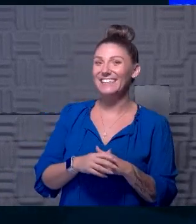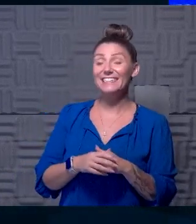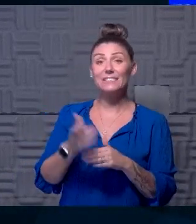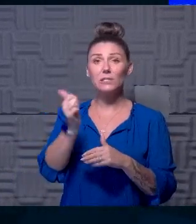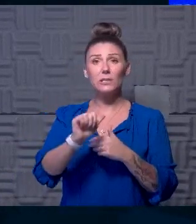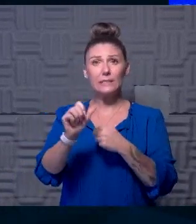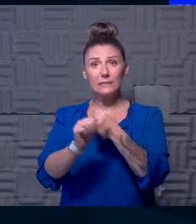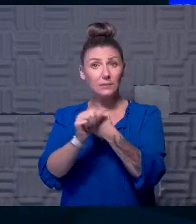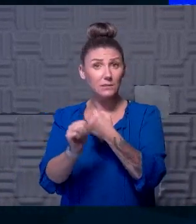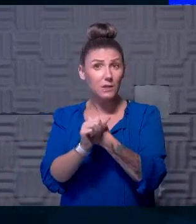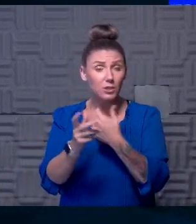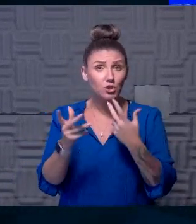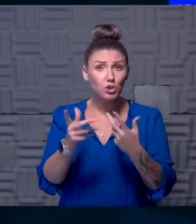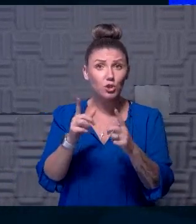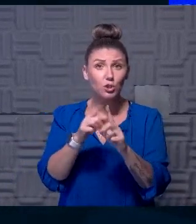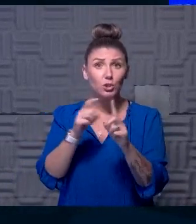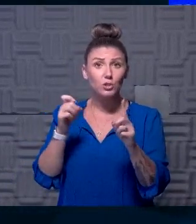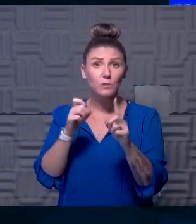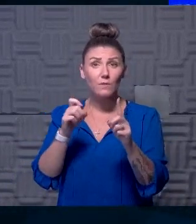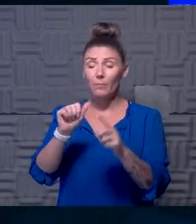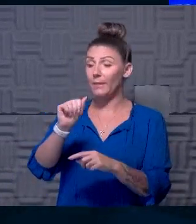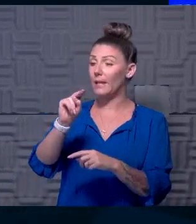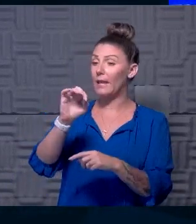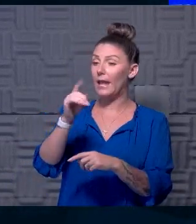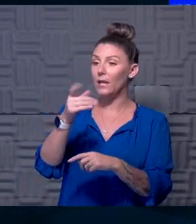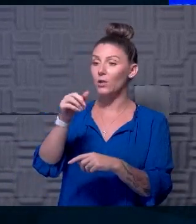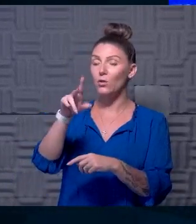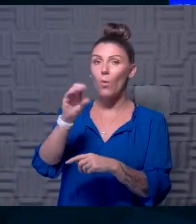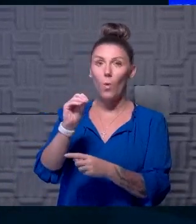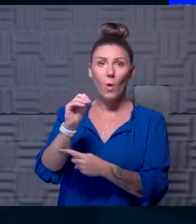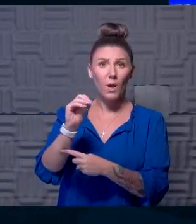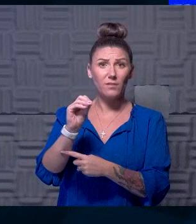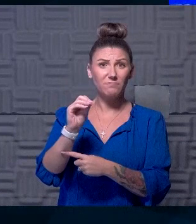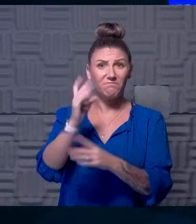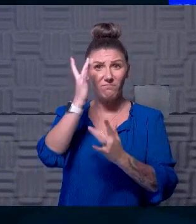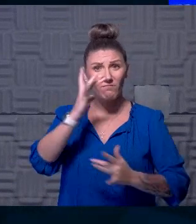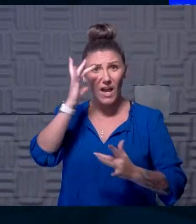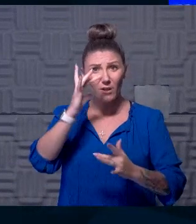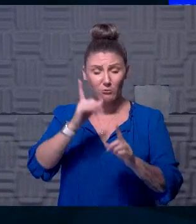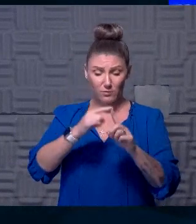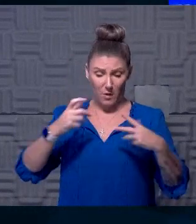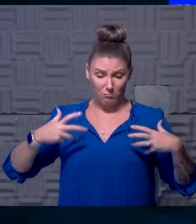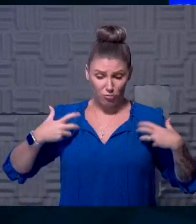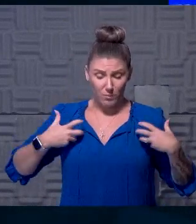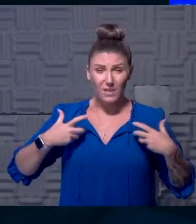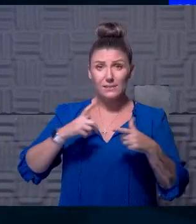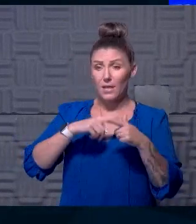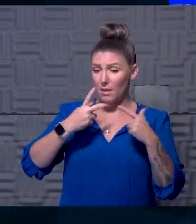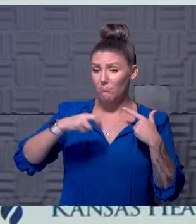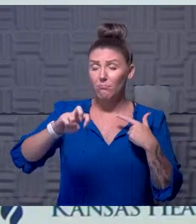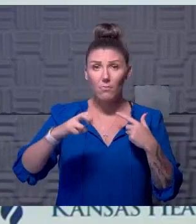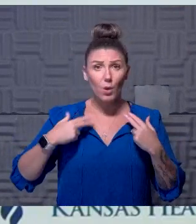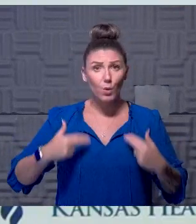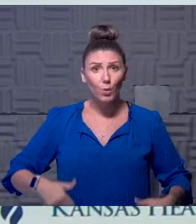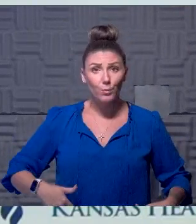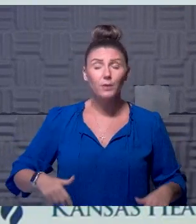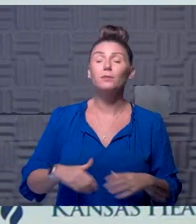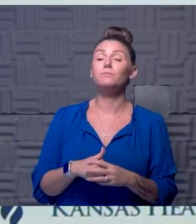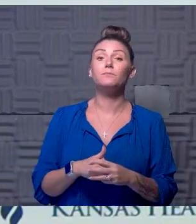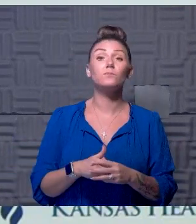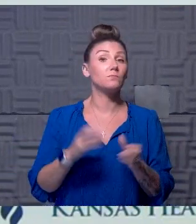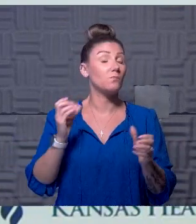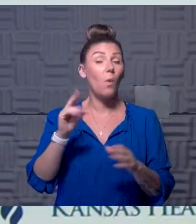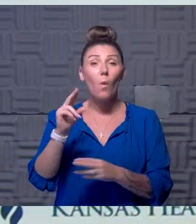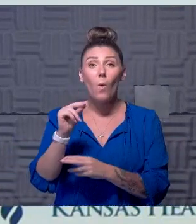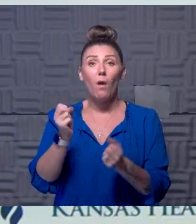any dangers then from an adenovirus that's really found in chimpanzees and giving it to humans? No, actually, we've had a lot of clinical